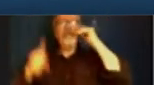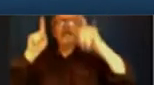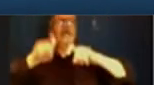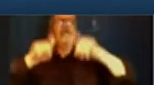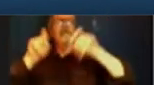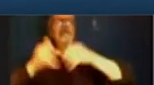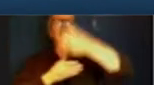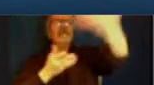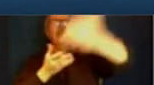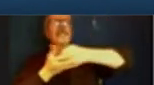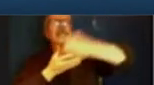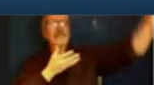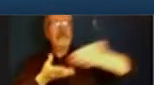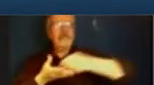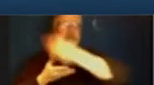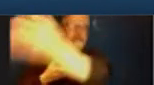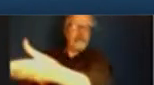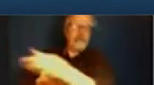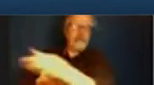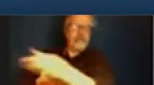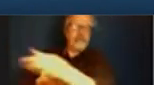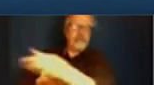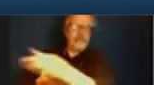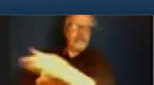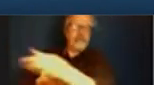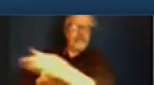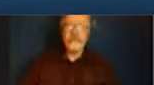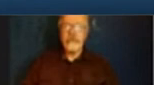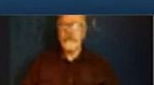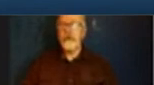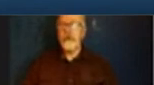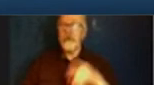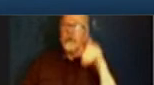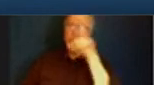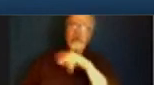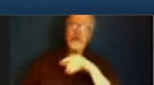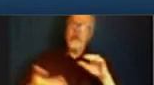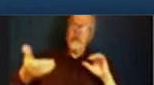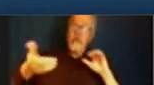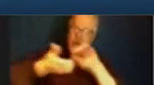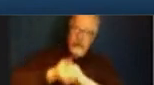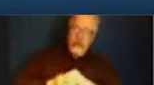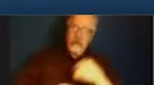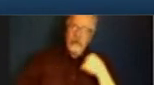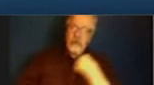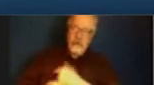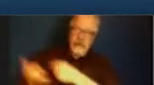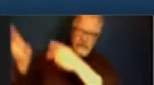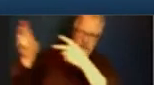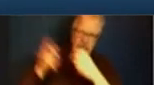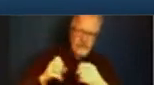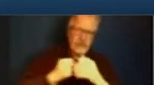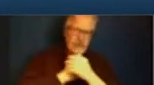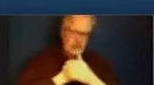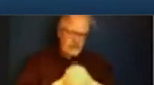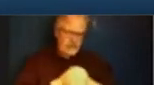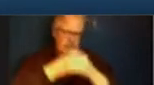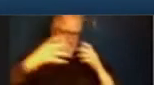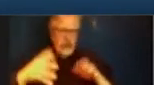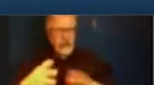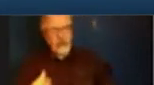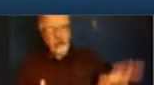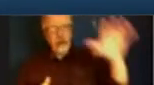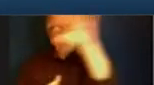essentially taking that partnership and replicating it and expanding it statewide. So we do have confidence that Amazon and Care